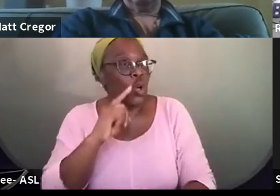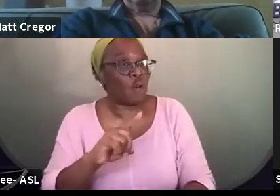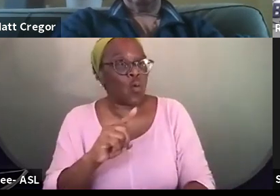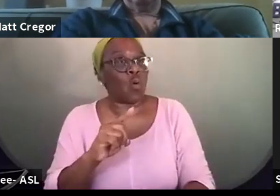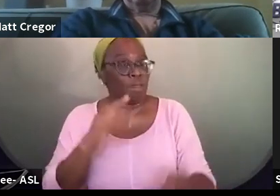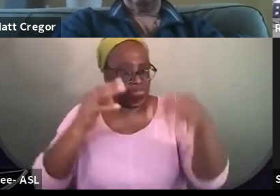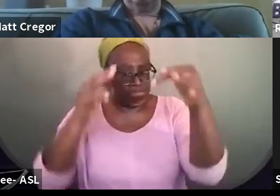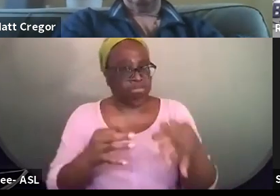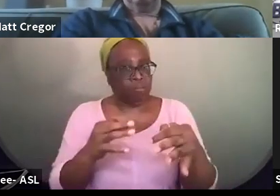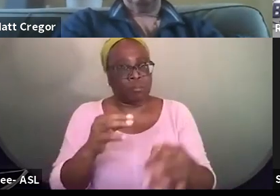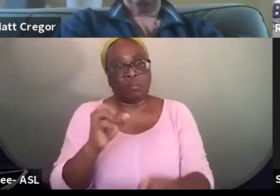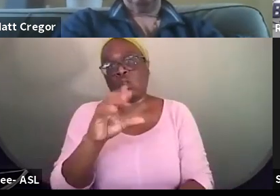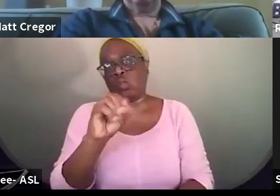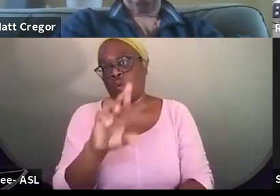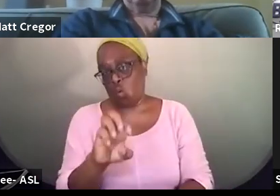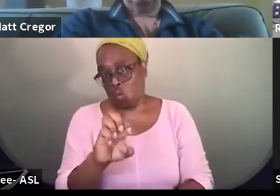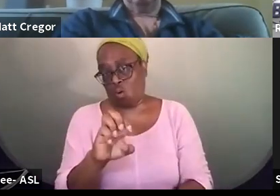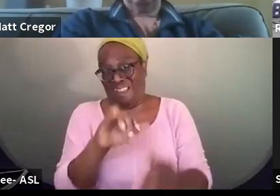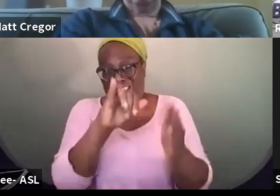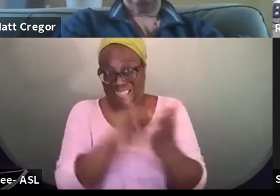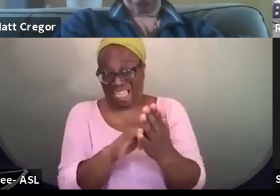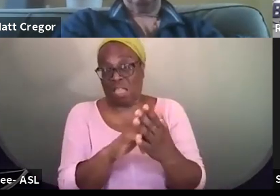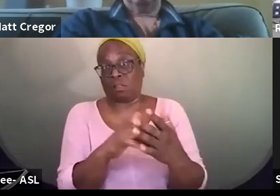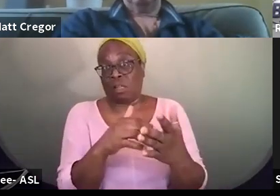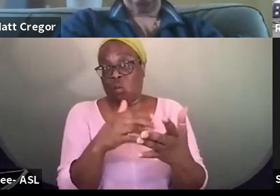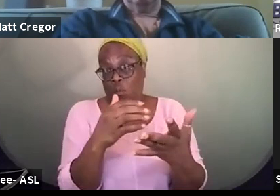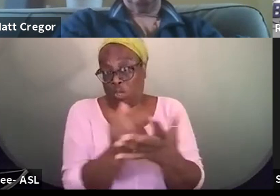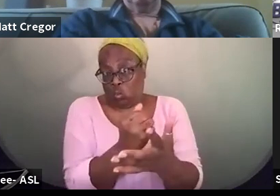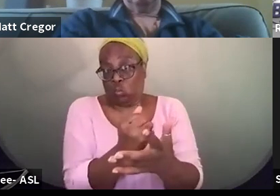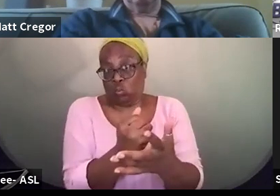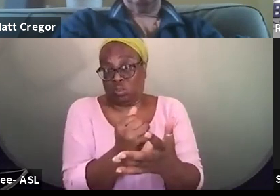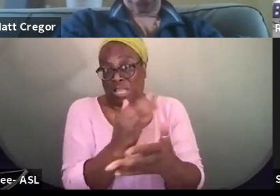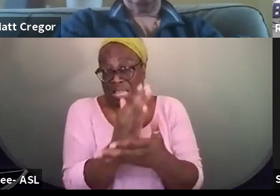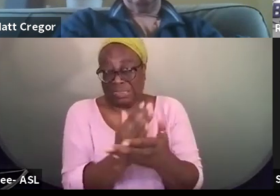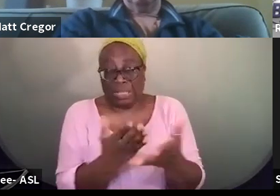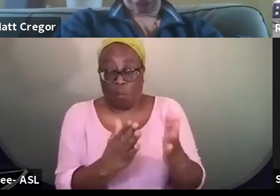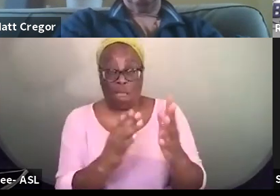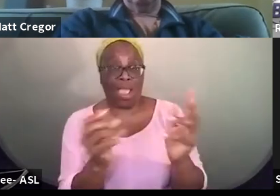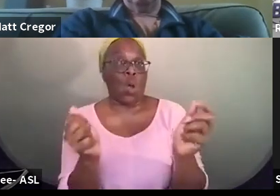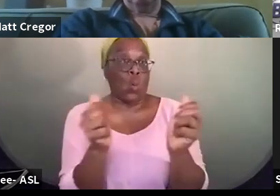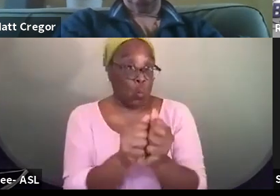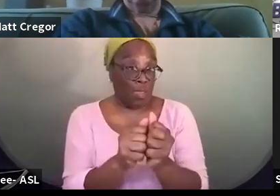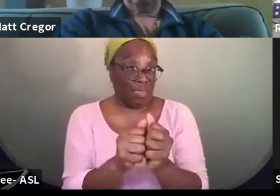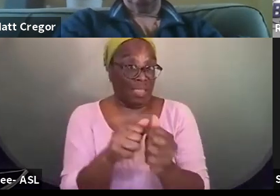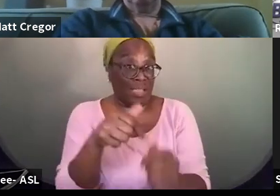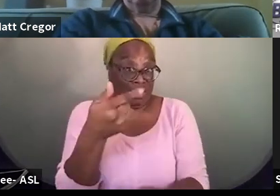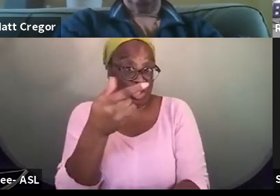score, which could be used in some manner with the GPA.